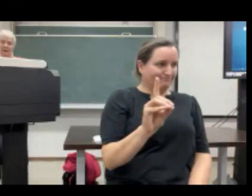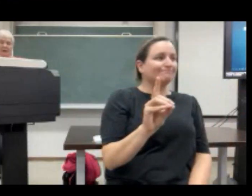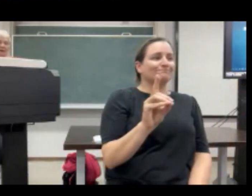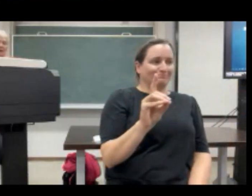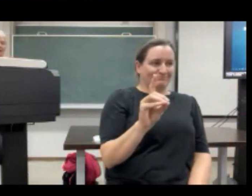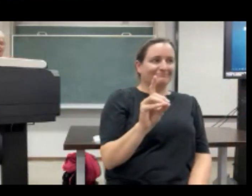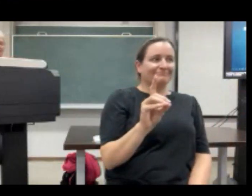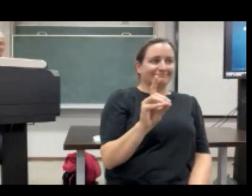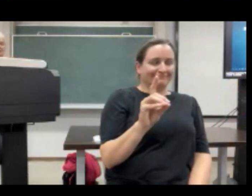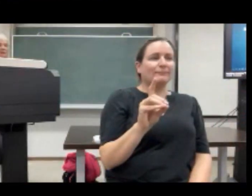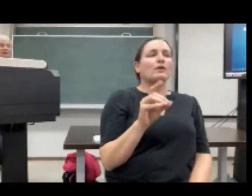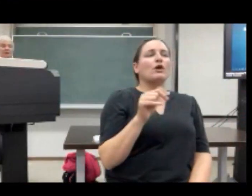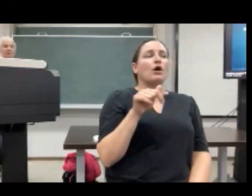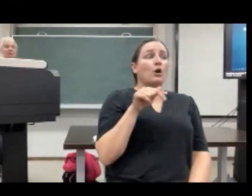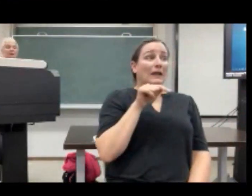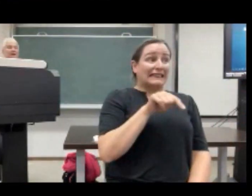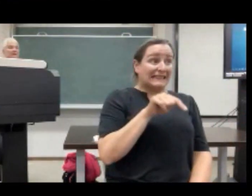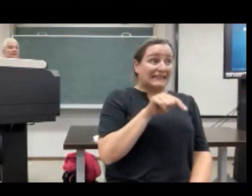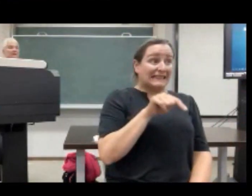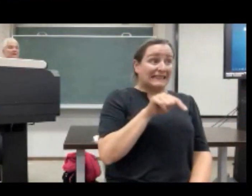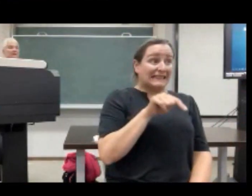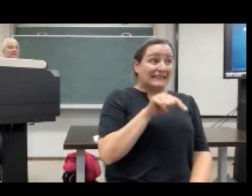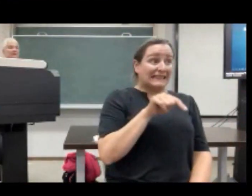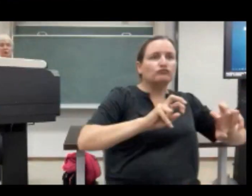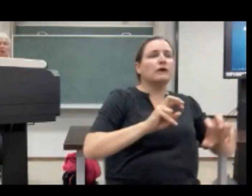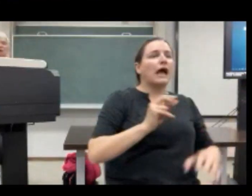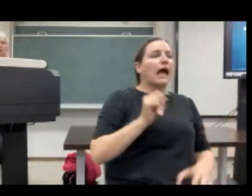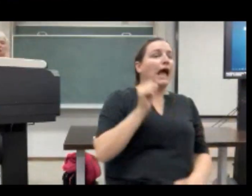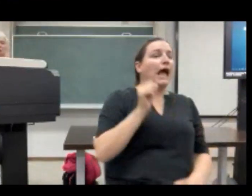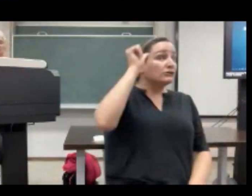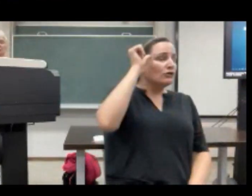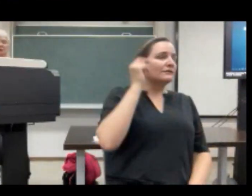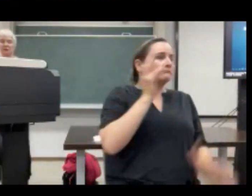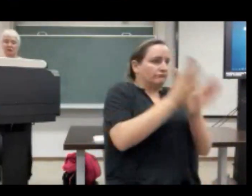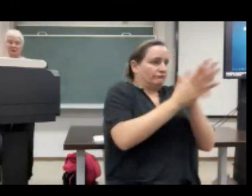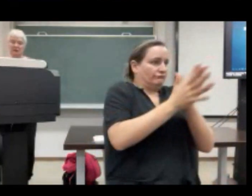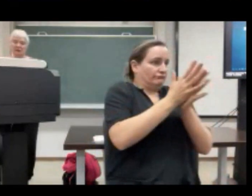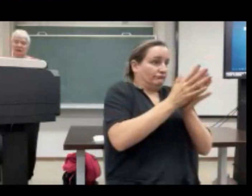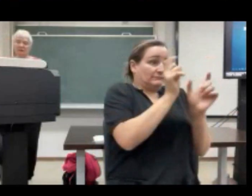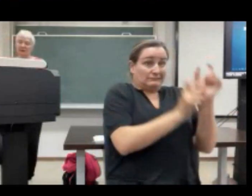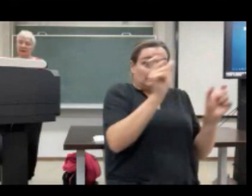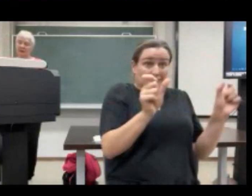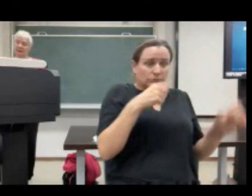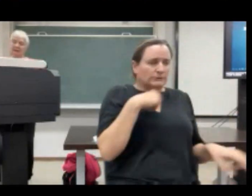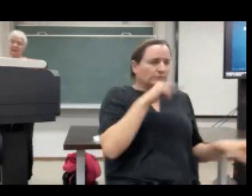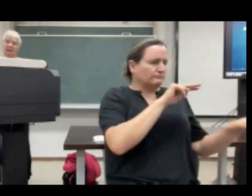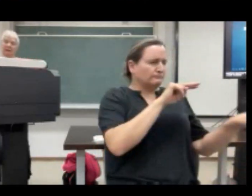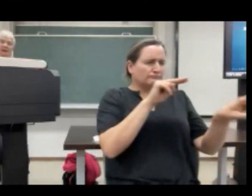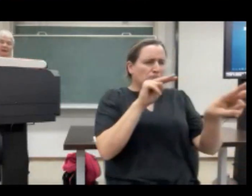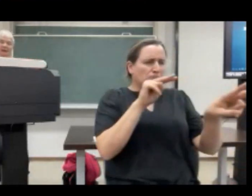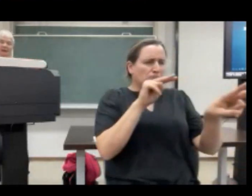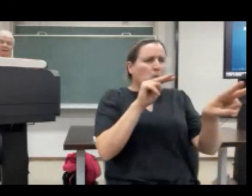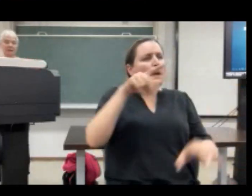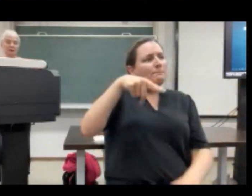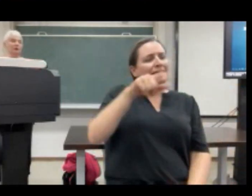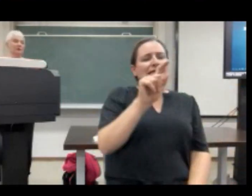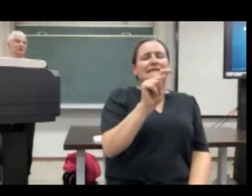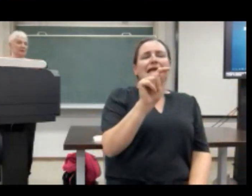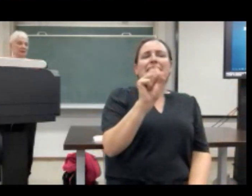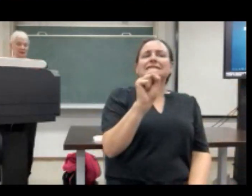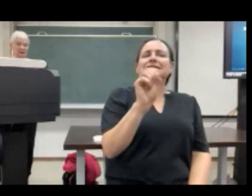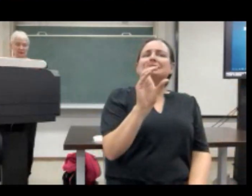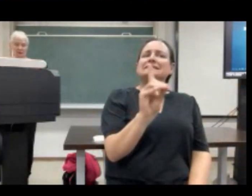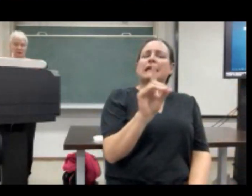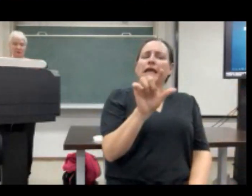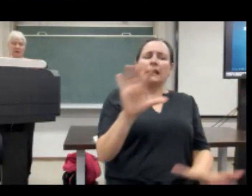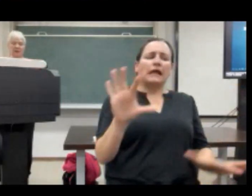adults. And what they found that the most common traumas resulting in PTSD have the same